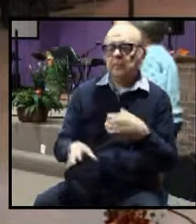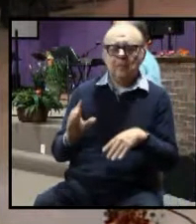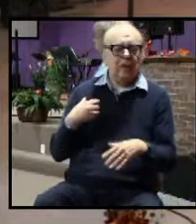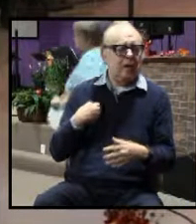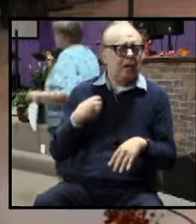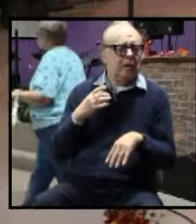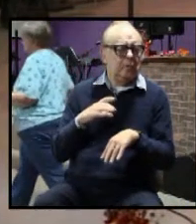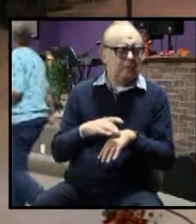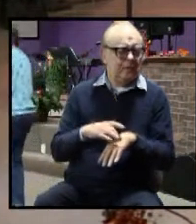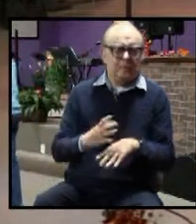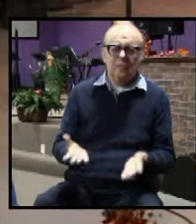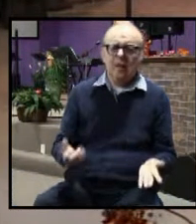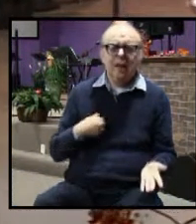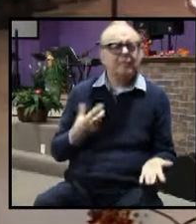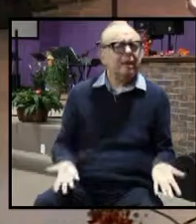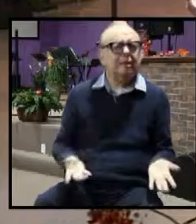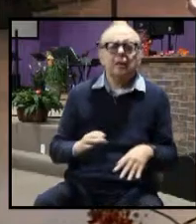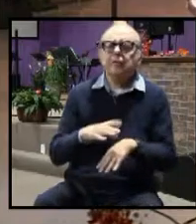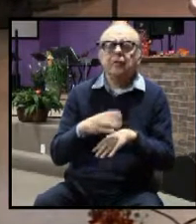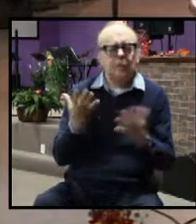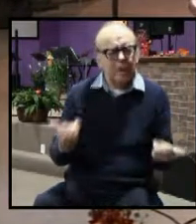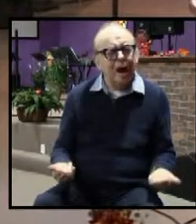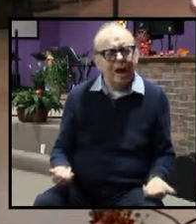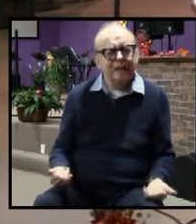What on earth am I here for?